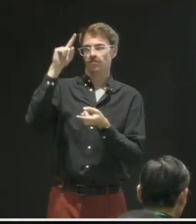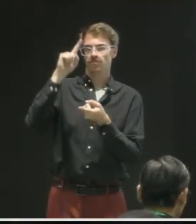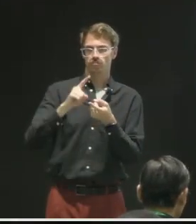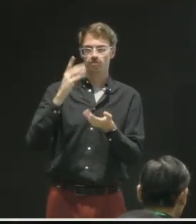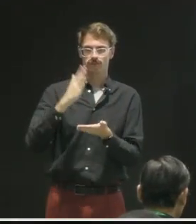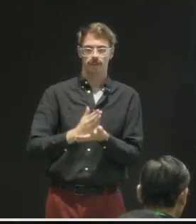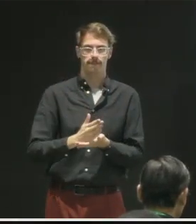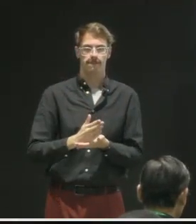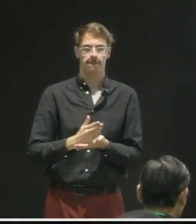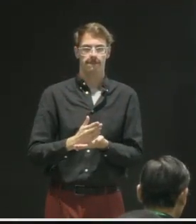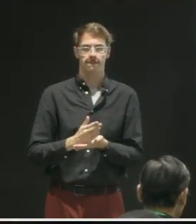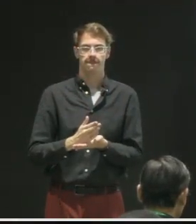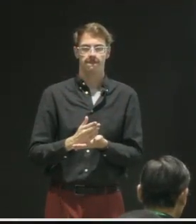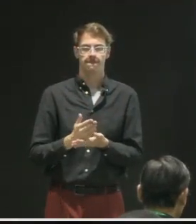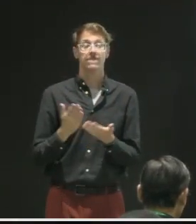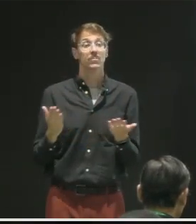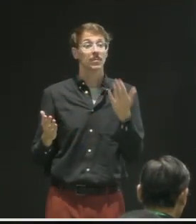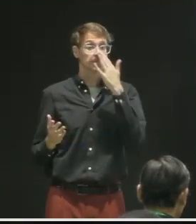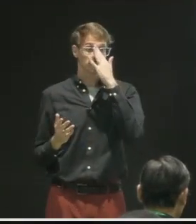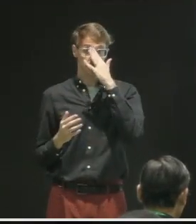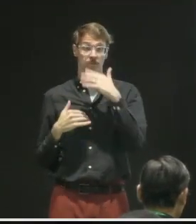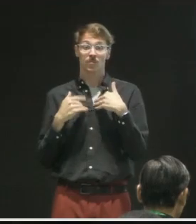So what we do for that,